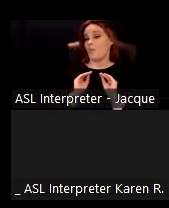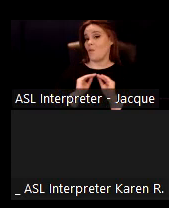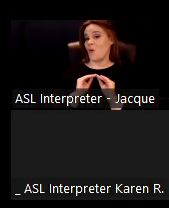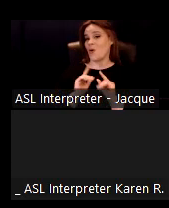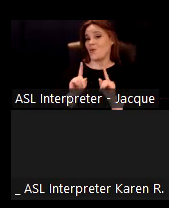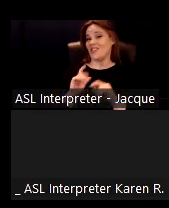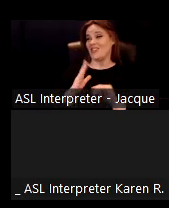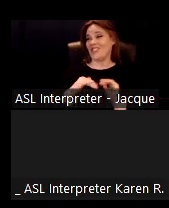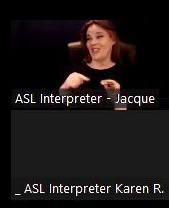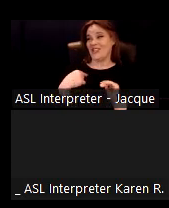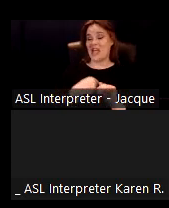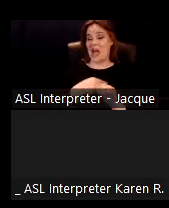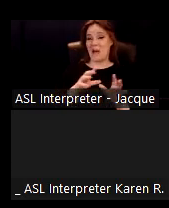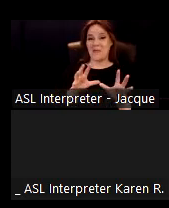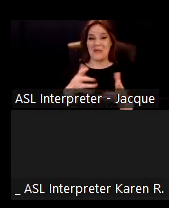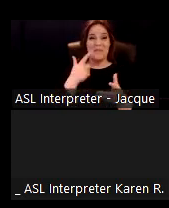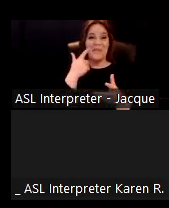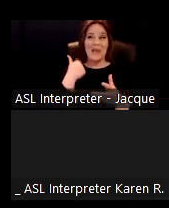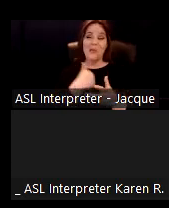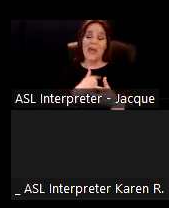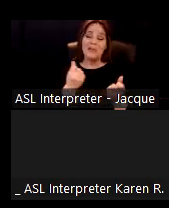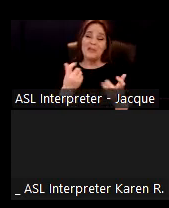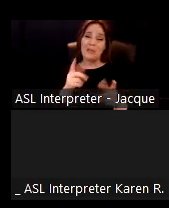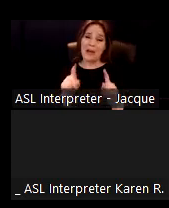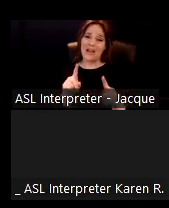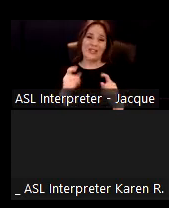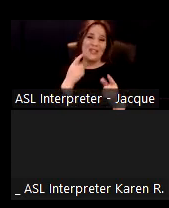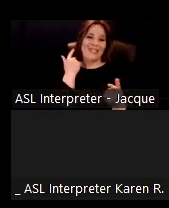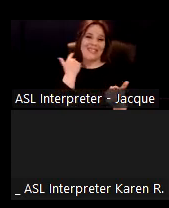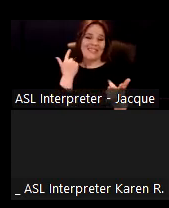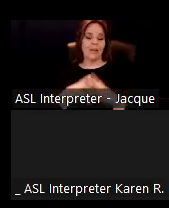group. I think we have a lot of questions. So.